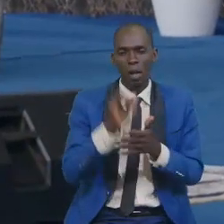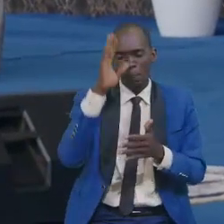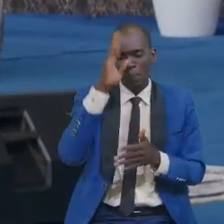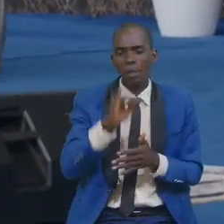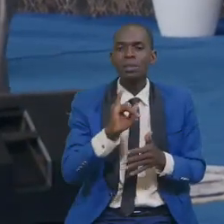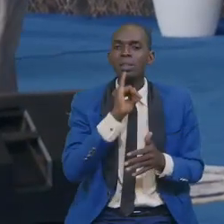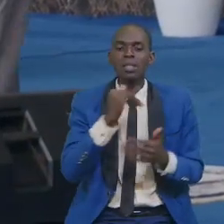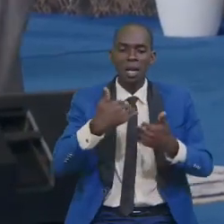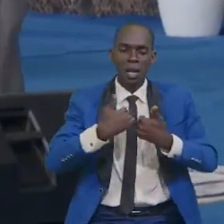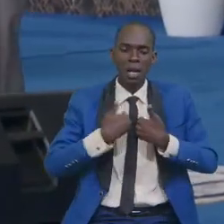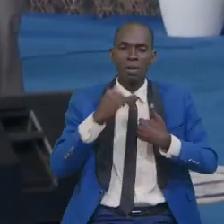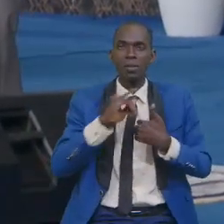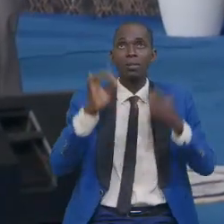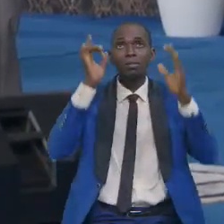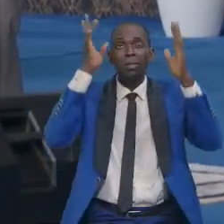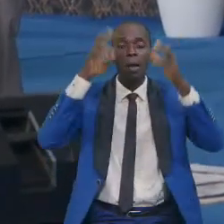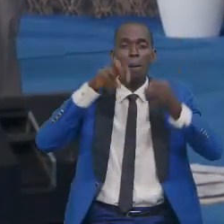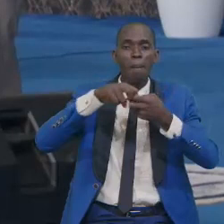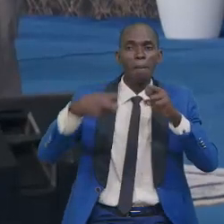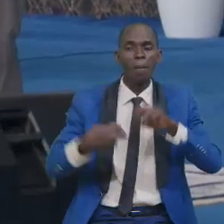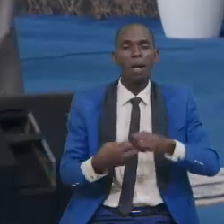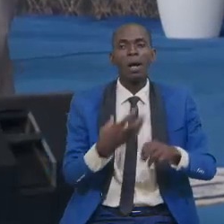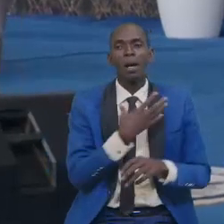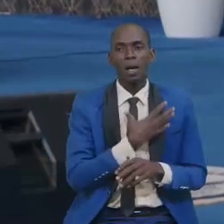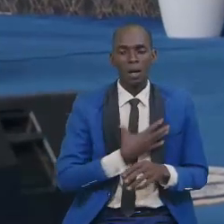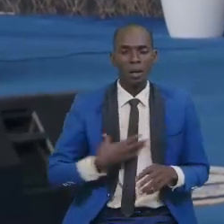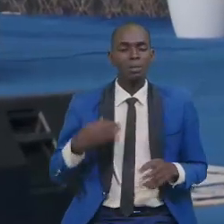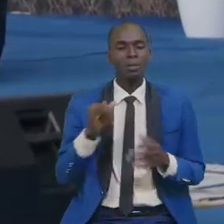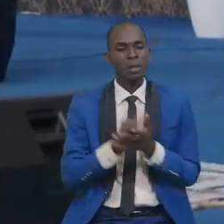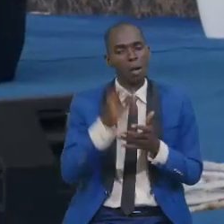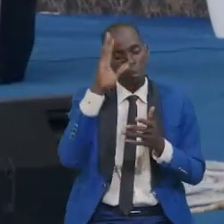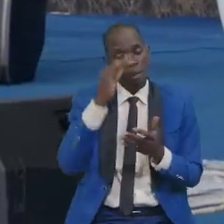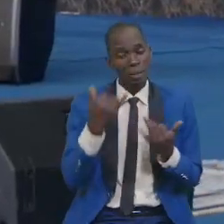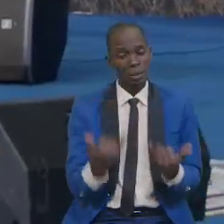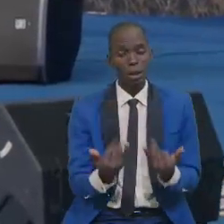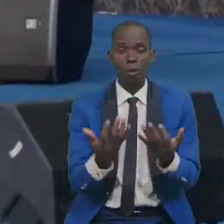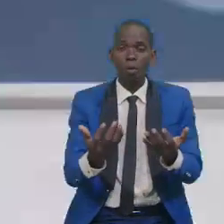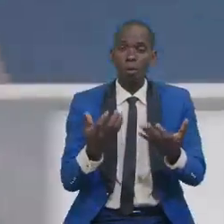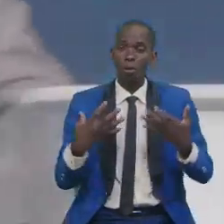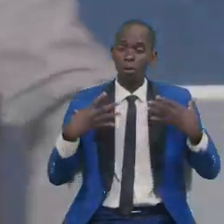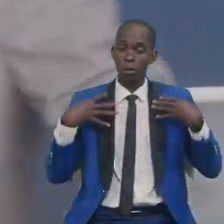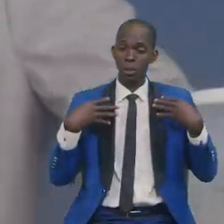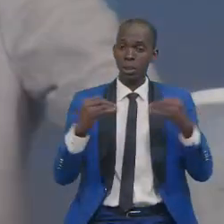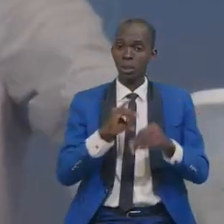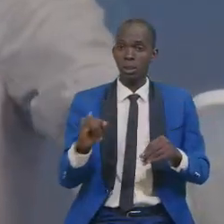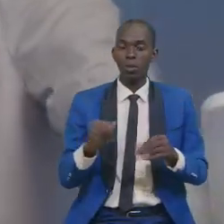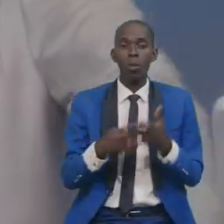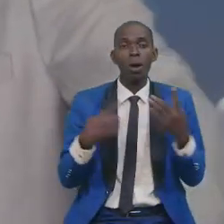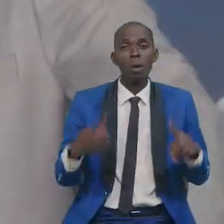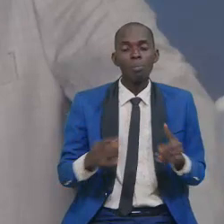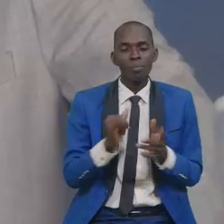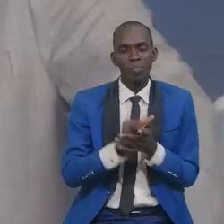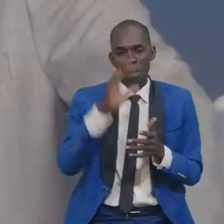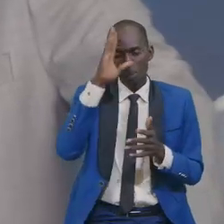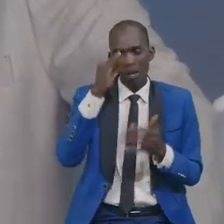and I want my healing and it's through that badge and that identity